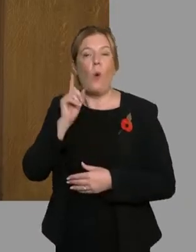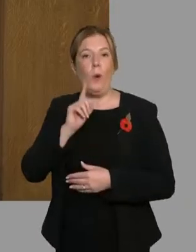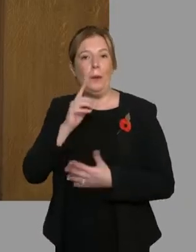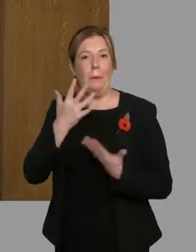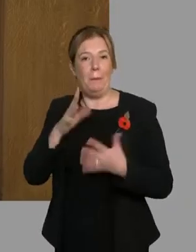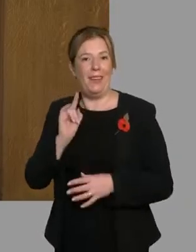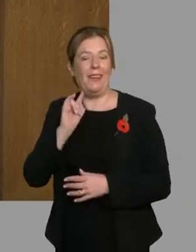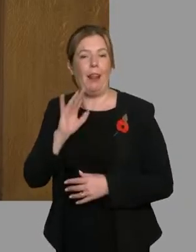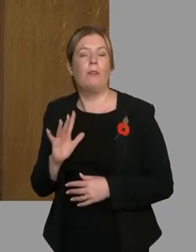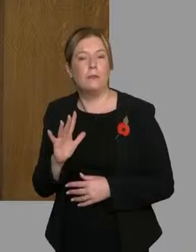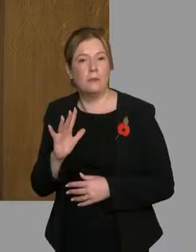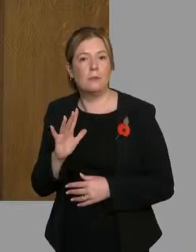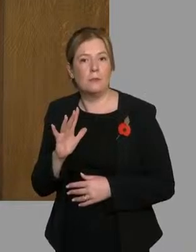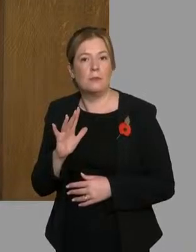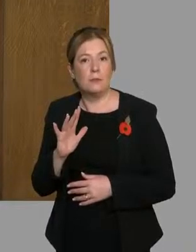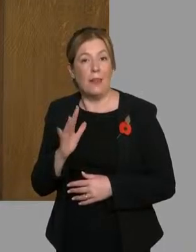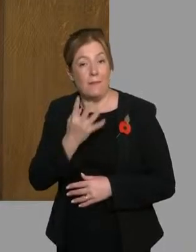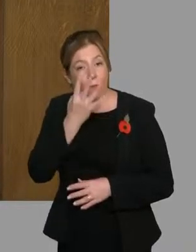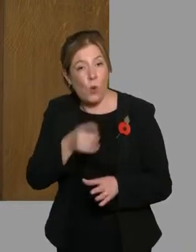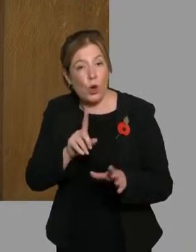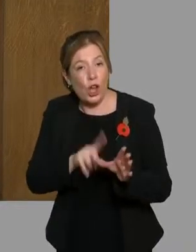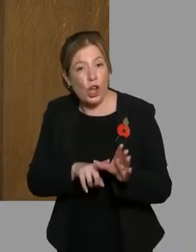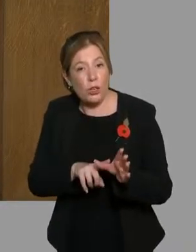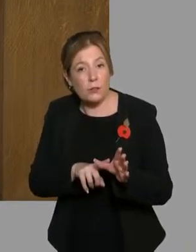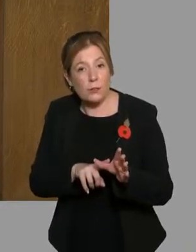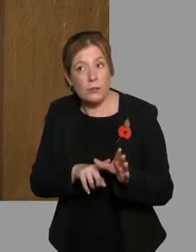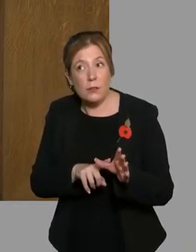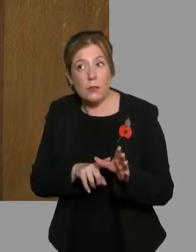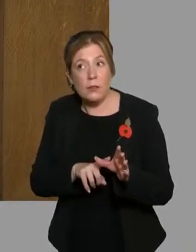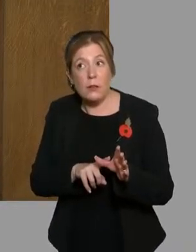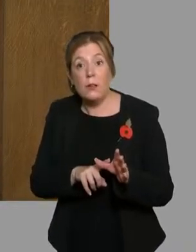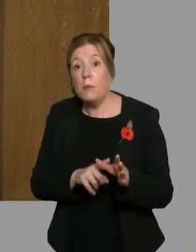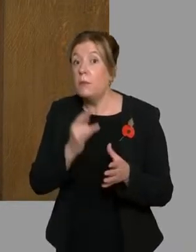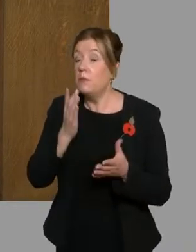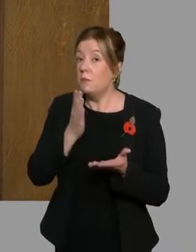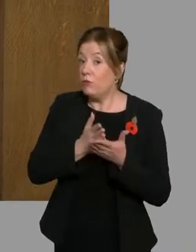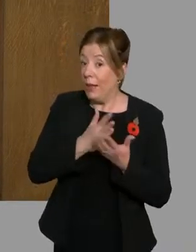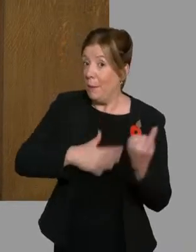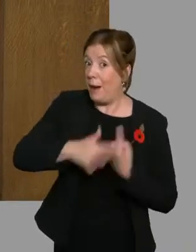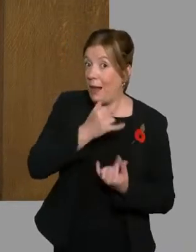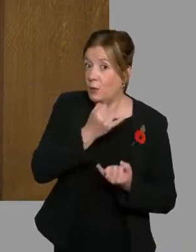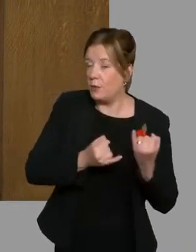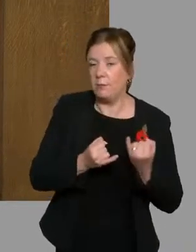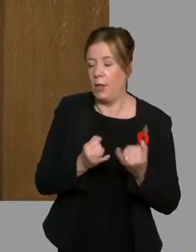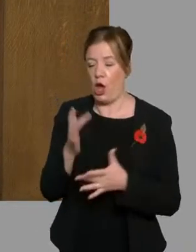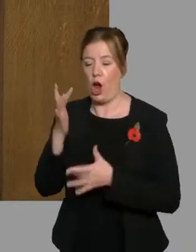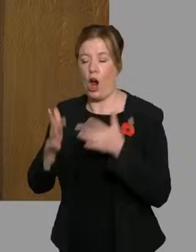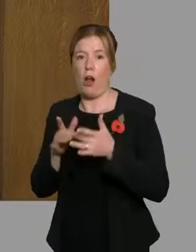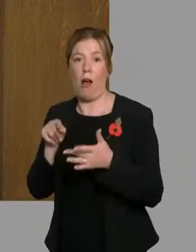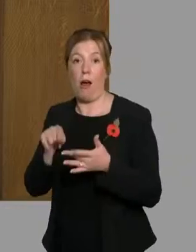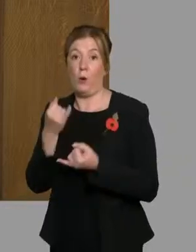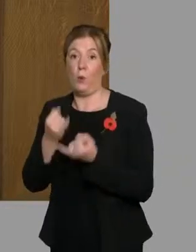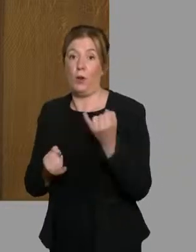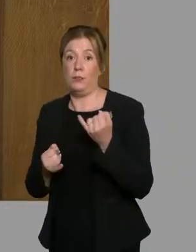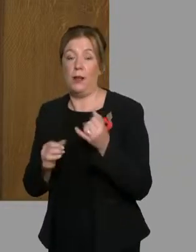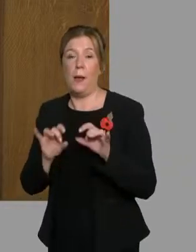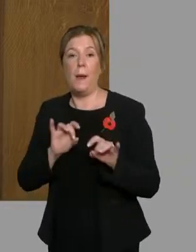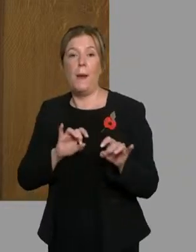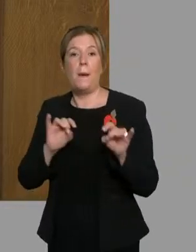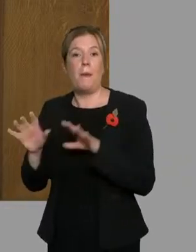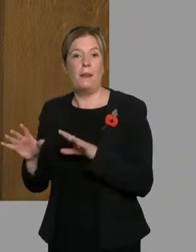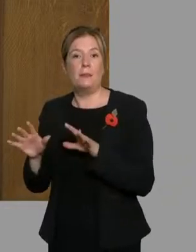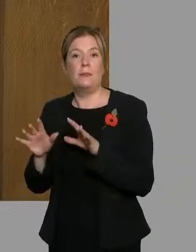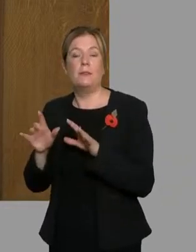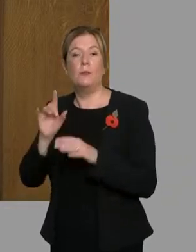girls is online. I also want to pay tribute to the work of Belfast and Lisburn Women's Aid, who are tireless in